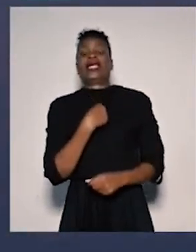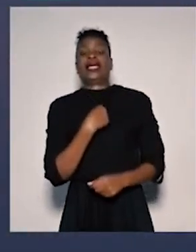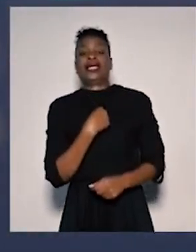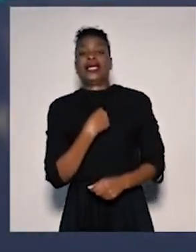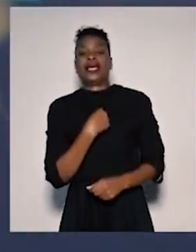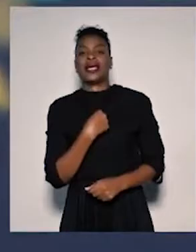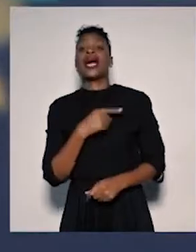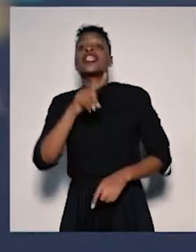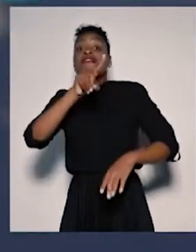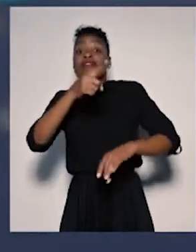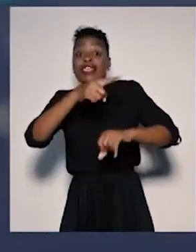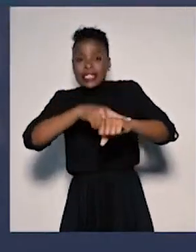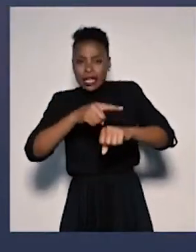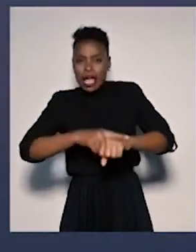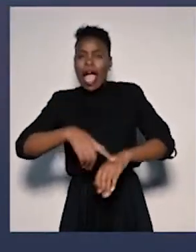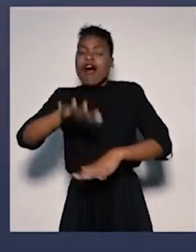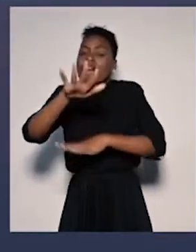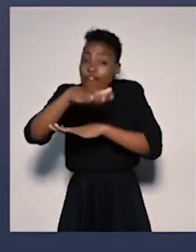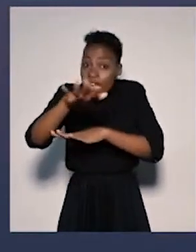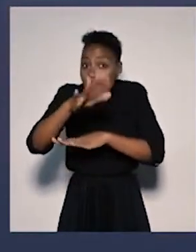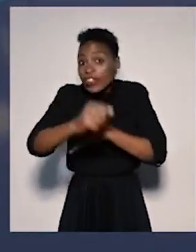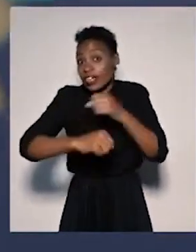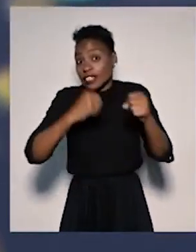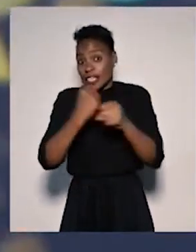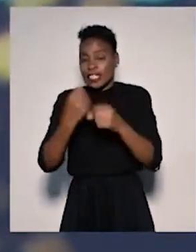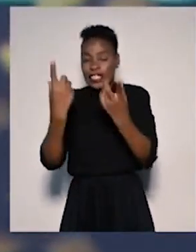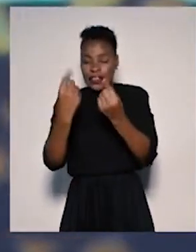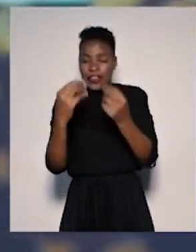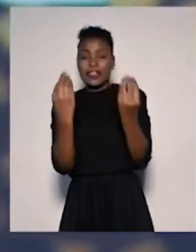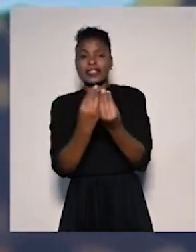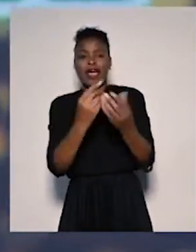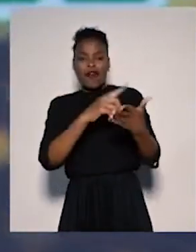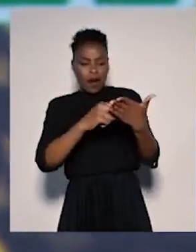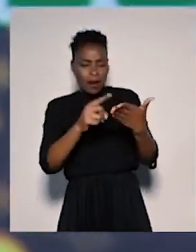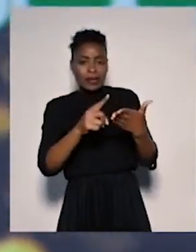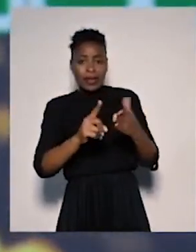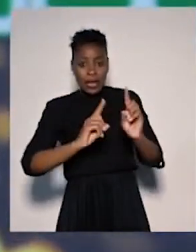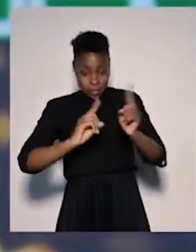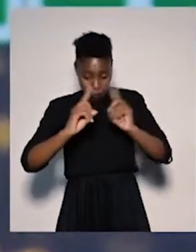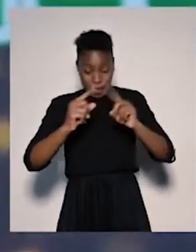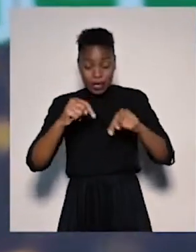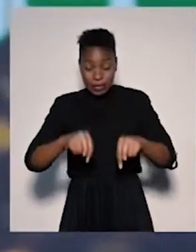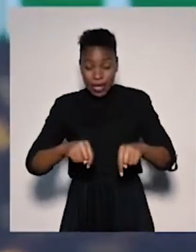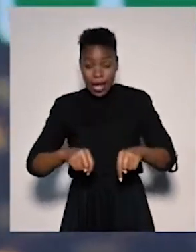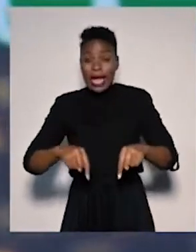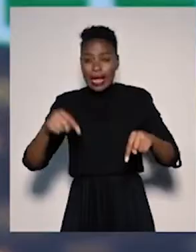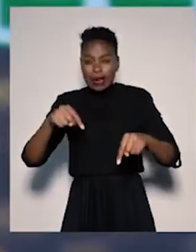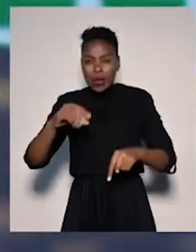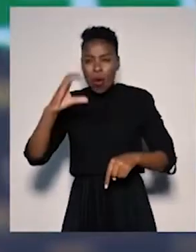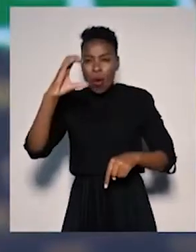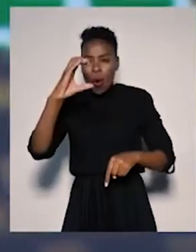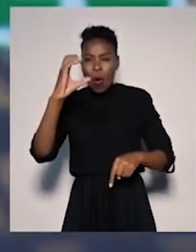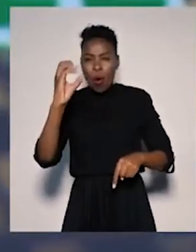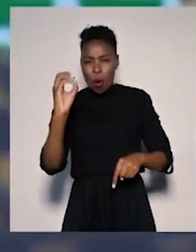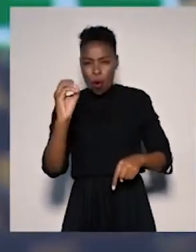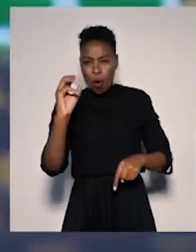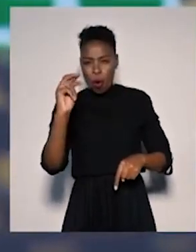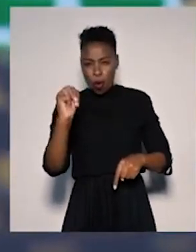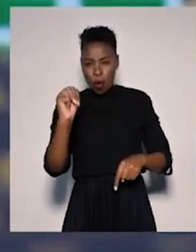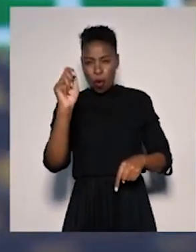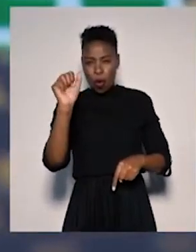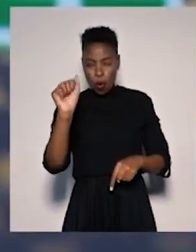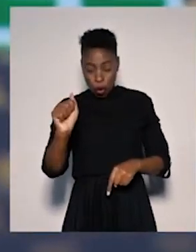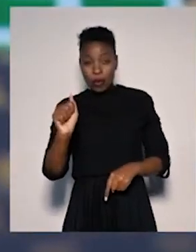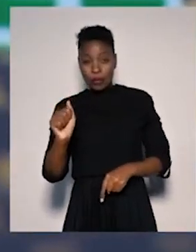And for the first time in 15 years, he did things right. He said, as I speak, even if he's in a coma, he is in the best spiritual